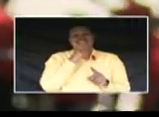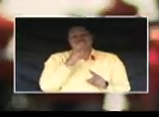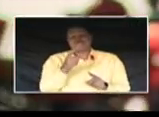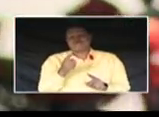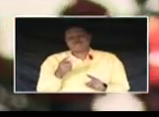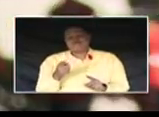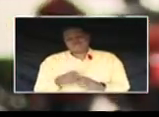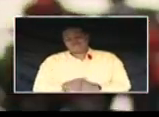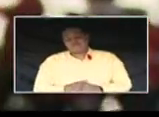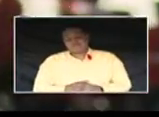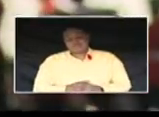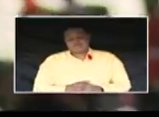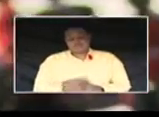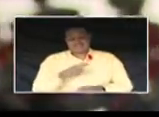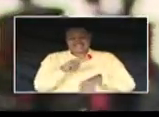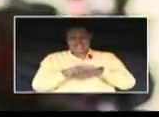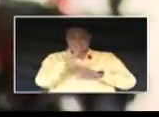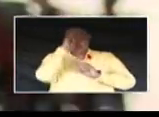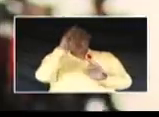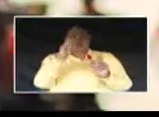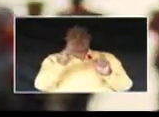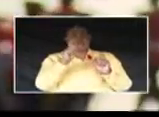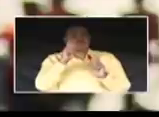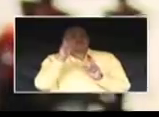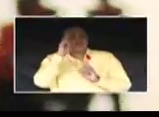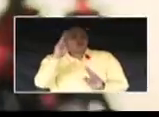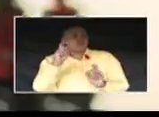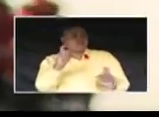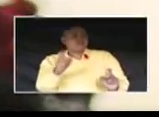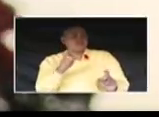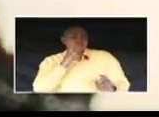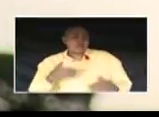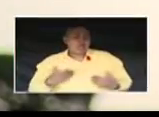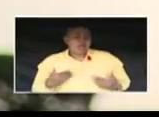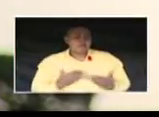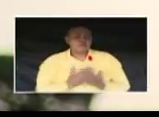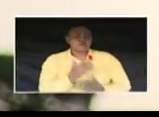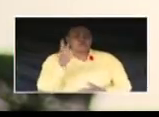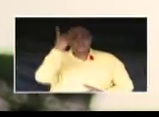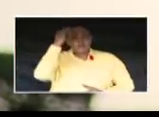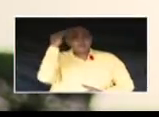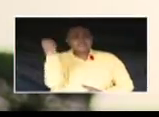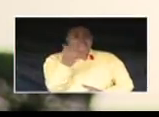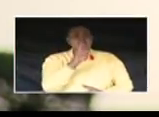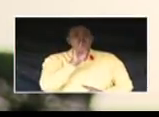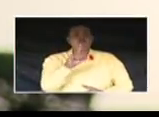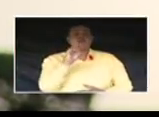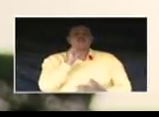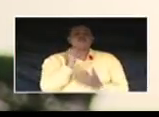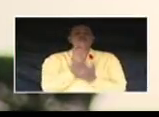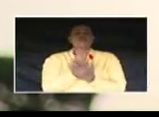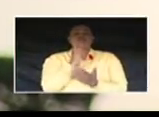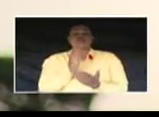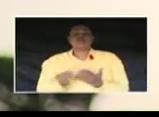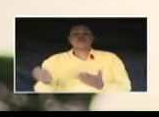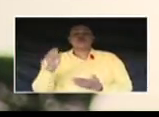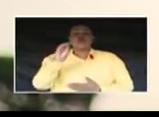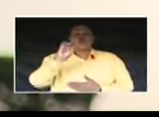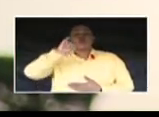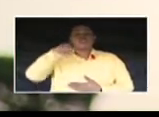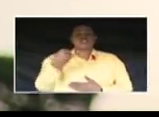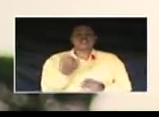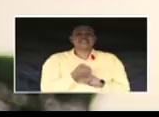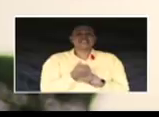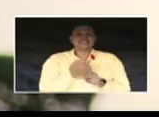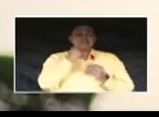Honors and Awards Act, has been pleased, on the advice of the Prime Minister, to give orders for the conferment of the Order of Jamaica